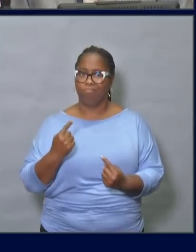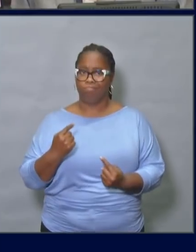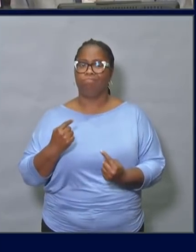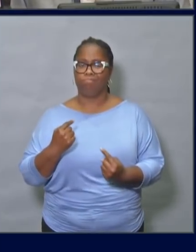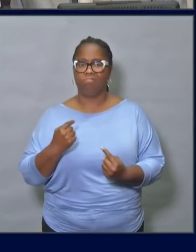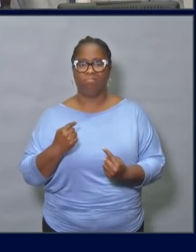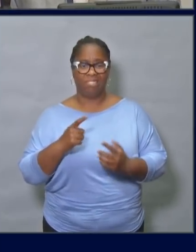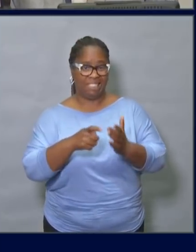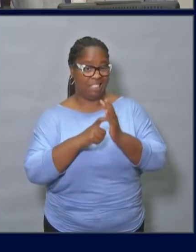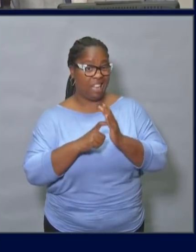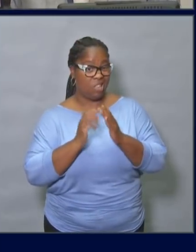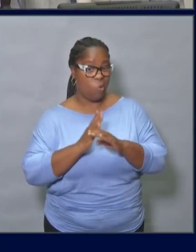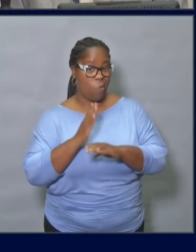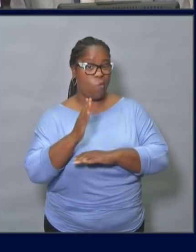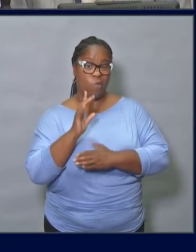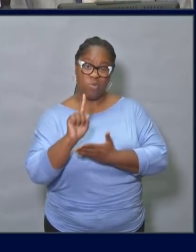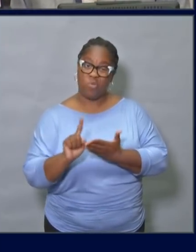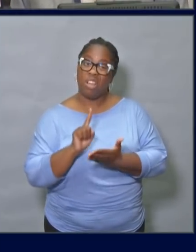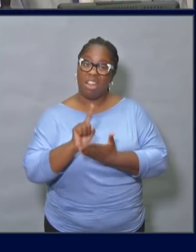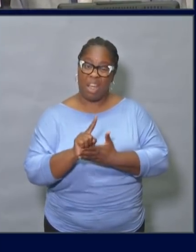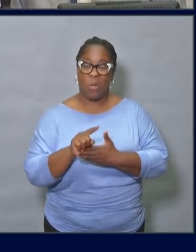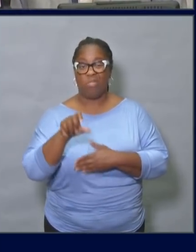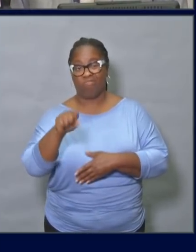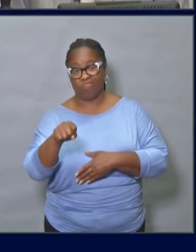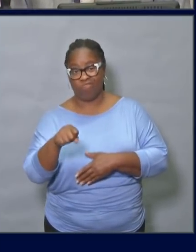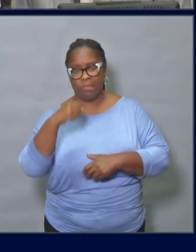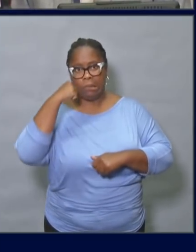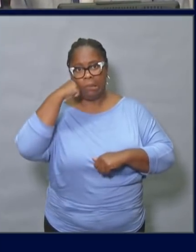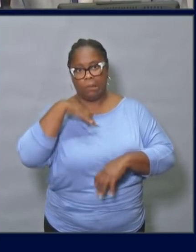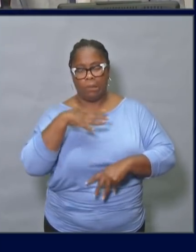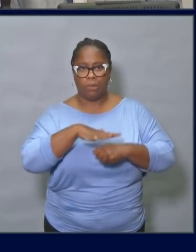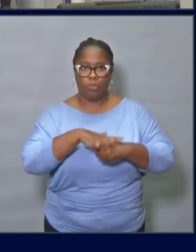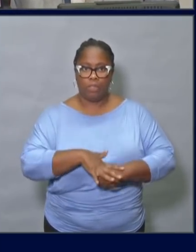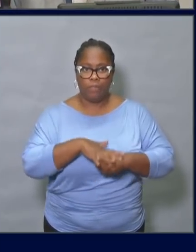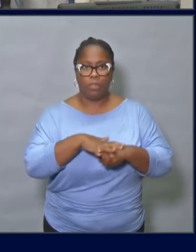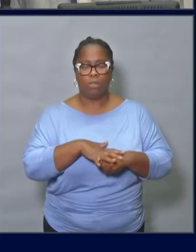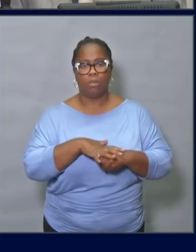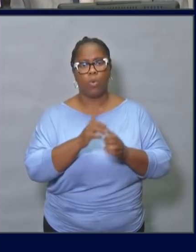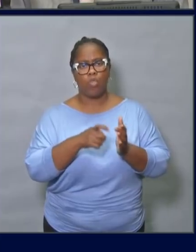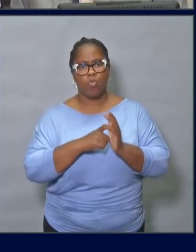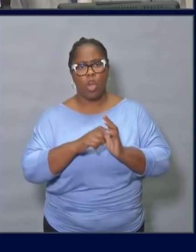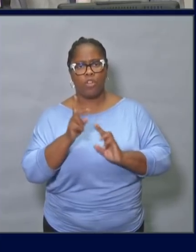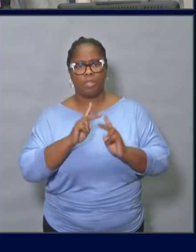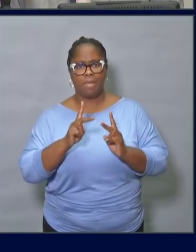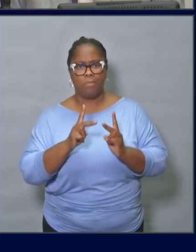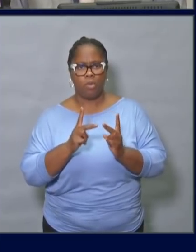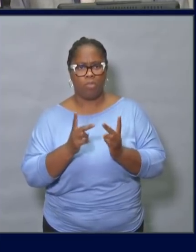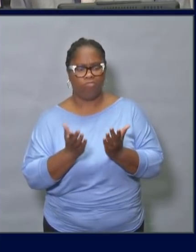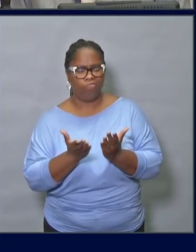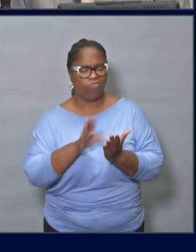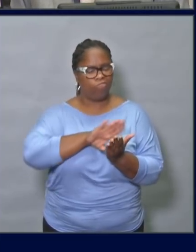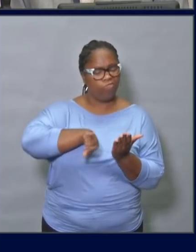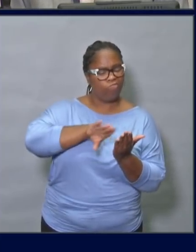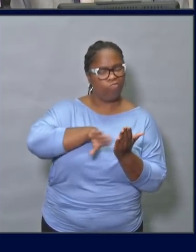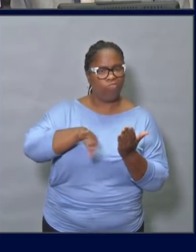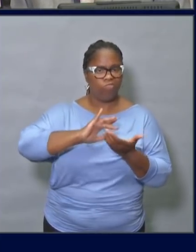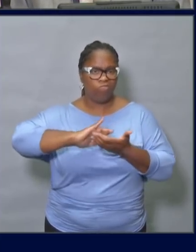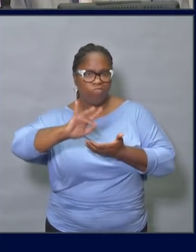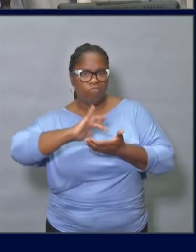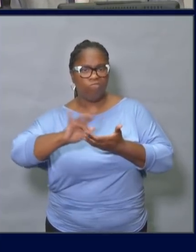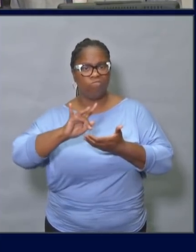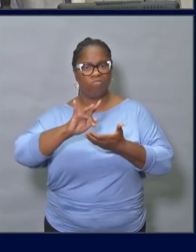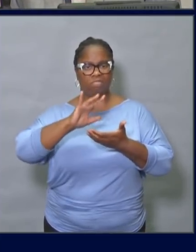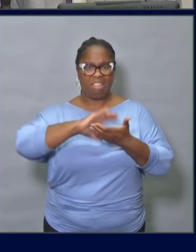noted, takes over an hour. It can be stressful, and it requires that folks look through their calendars, work schedules, and